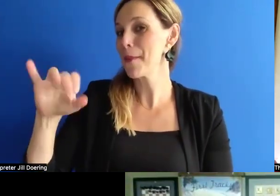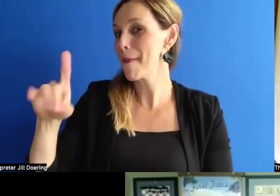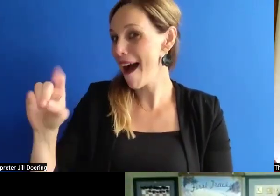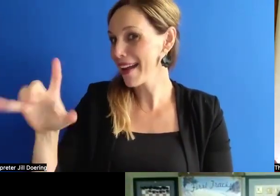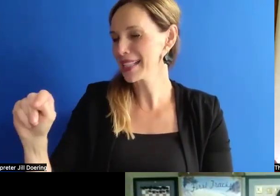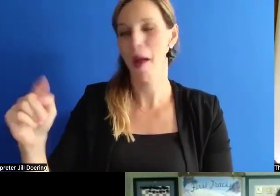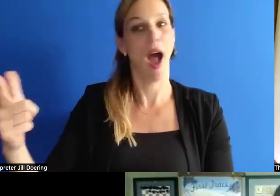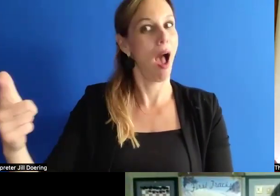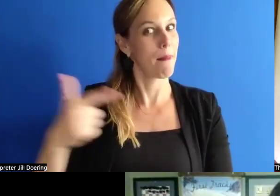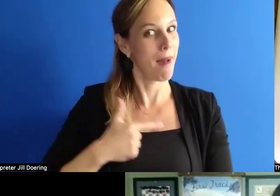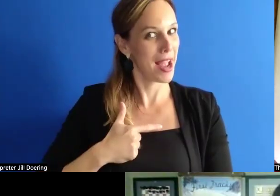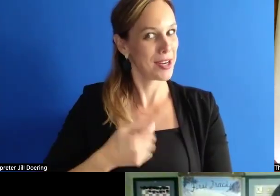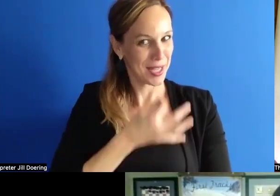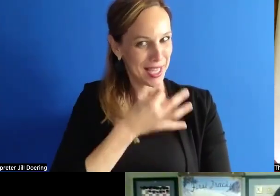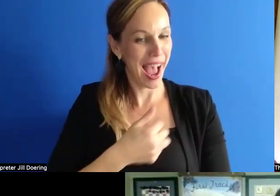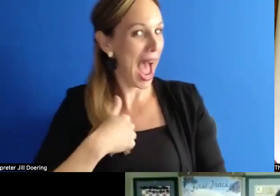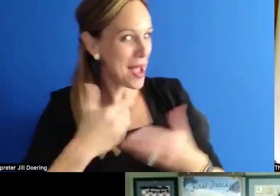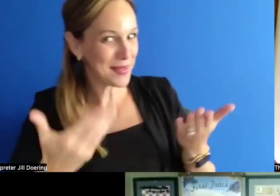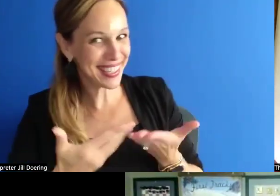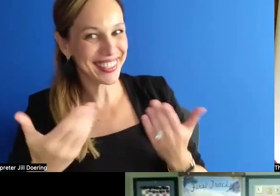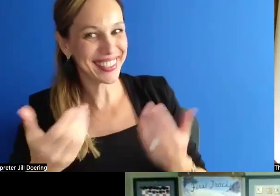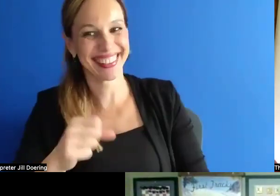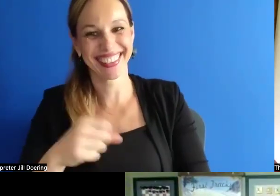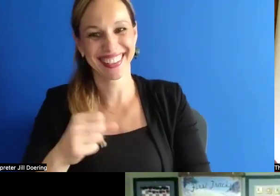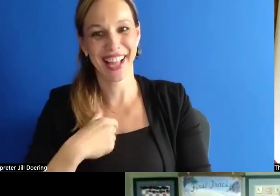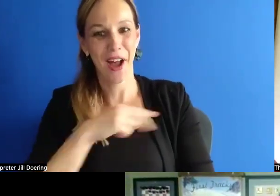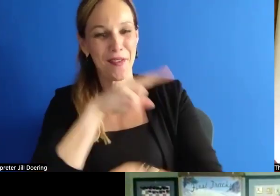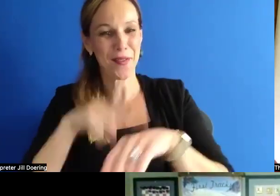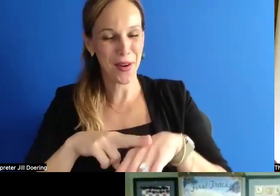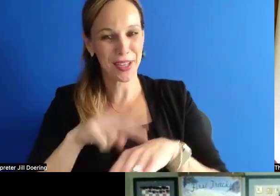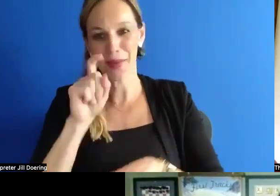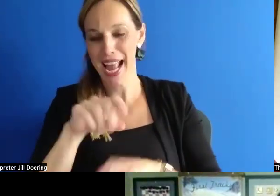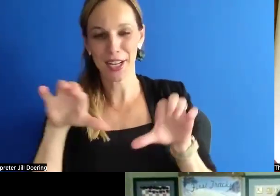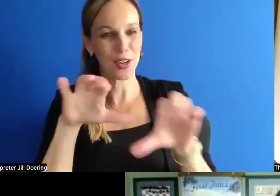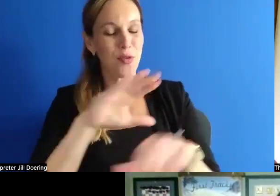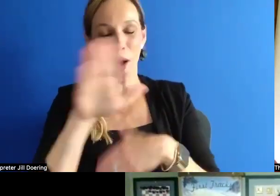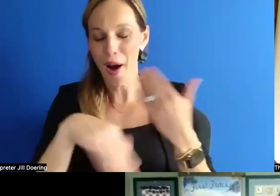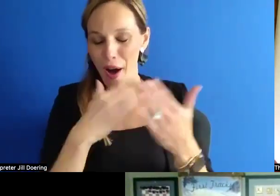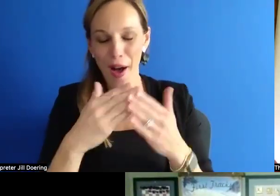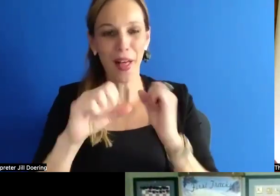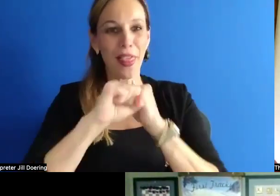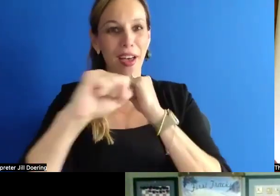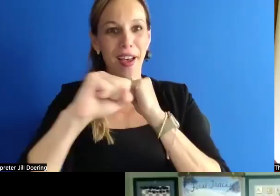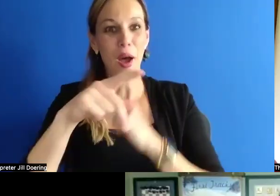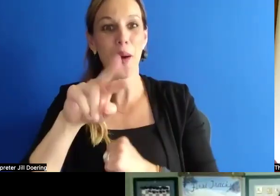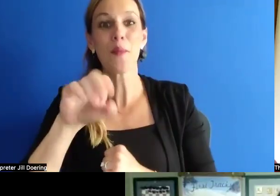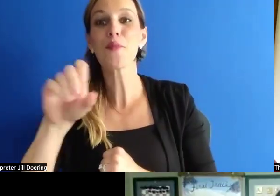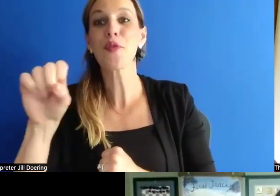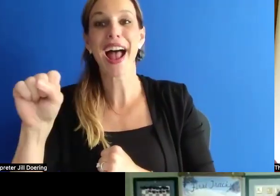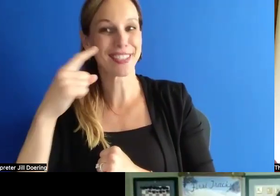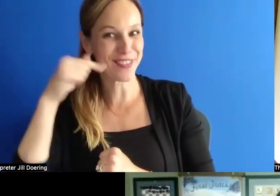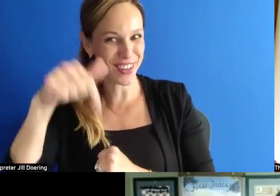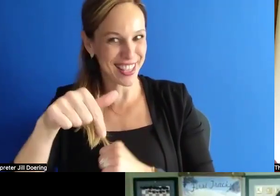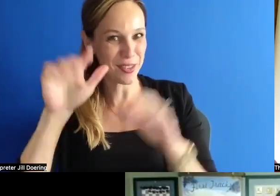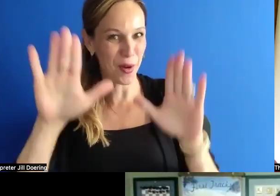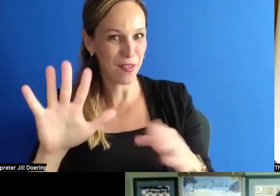coming. I'm here. I am here. Of course, we get to do all the press for this wonderful movie, and I'm so grateful